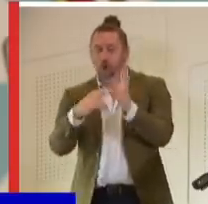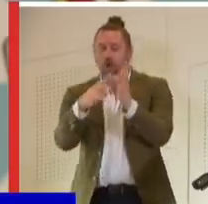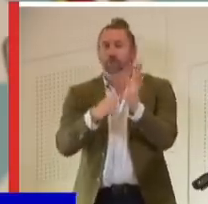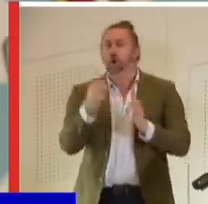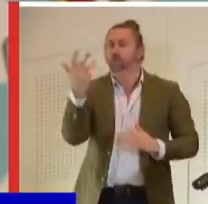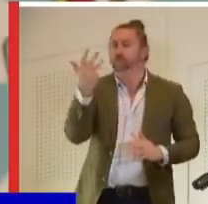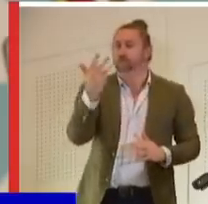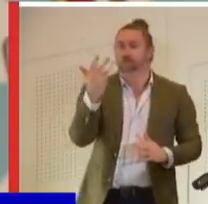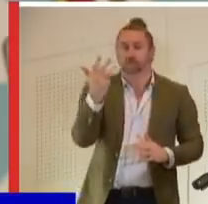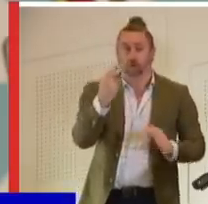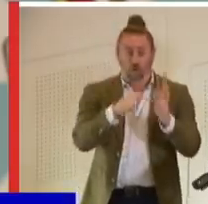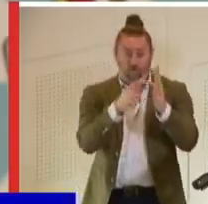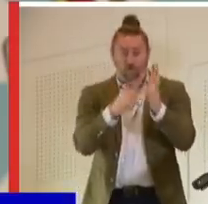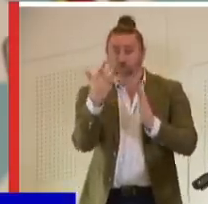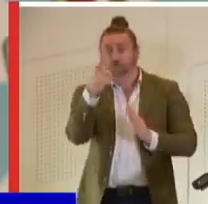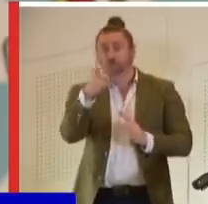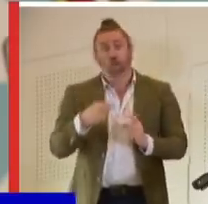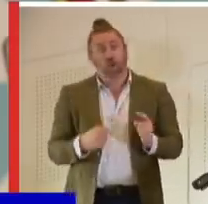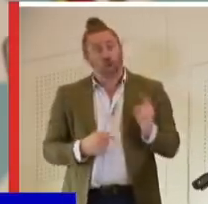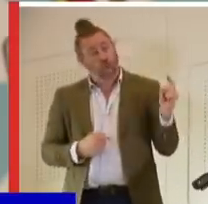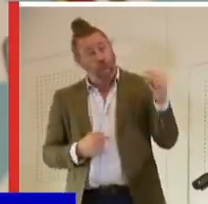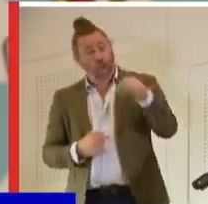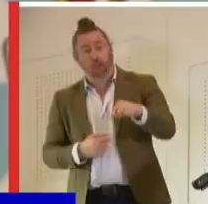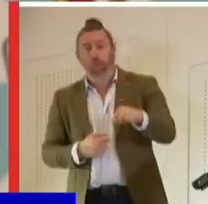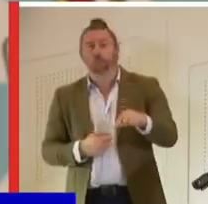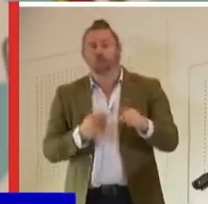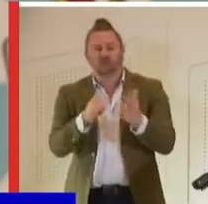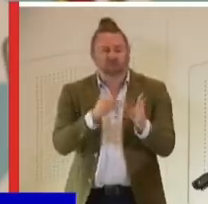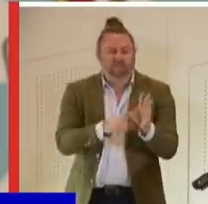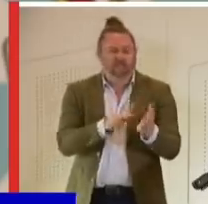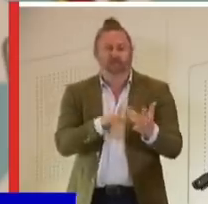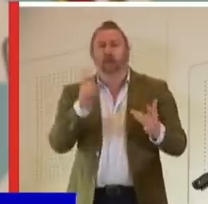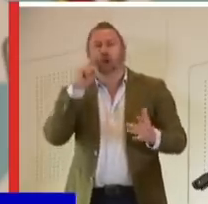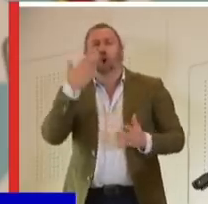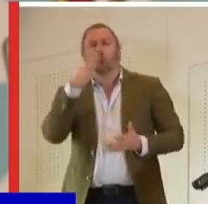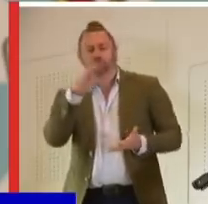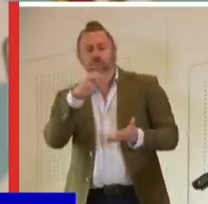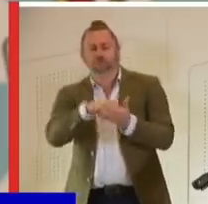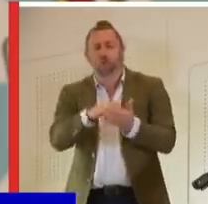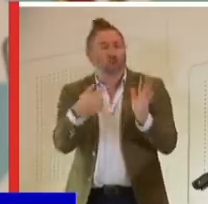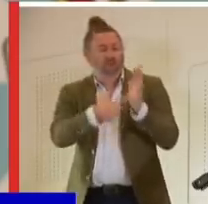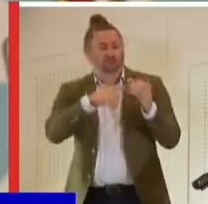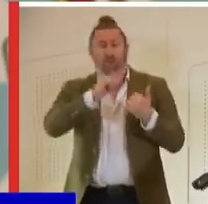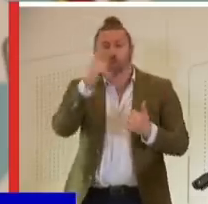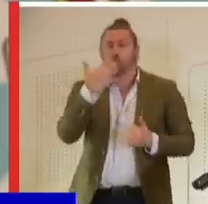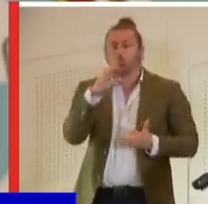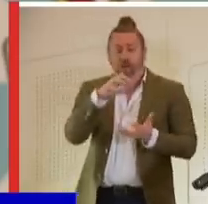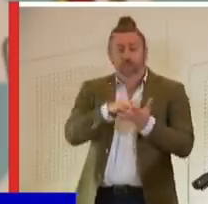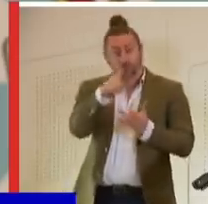19th. So if you are coming from a declared domestic hotspot, so that's like New South Wales or